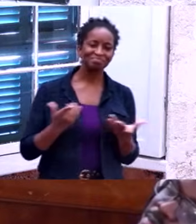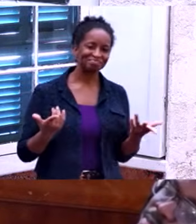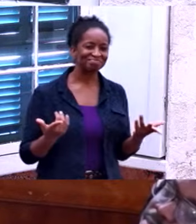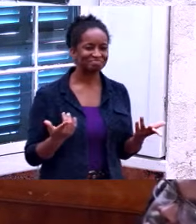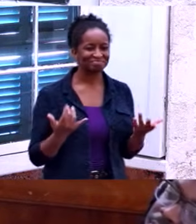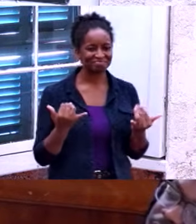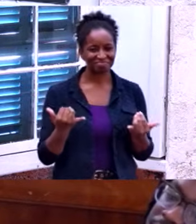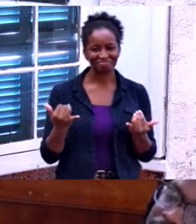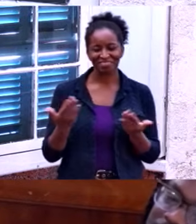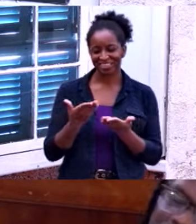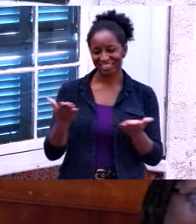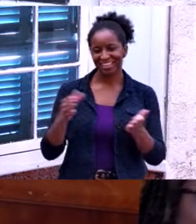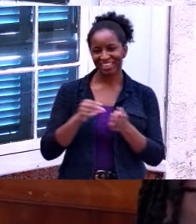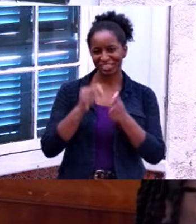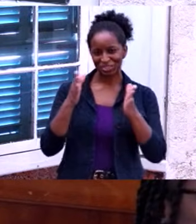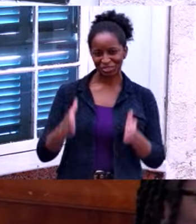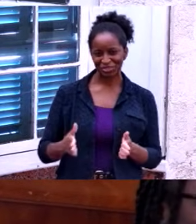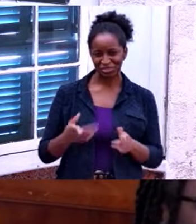these words.